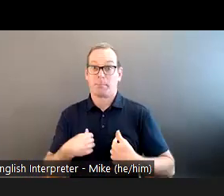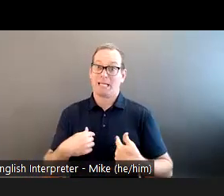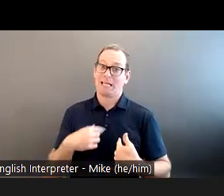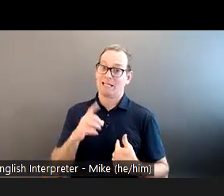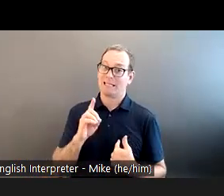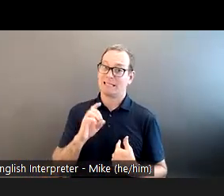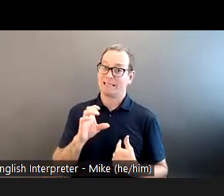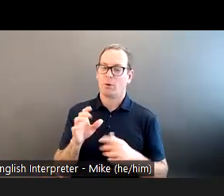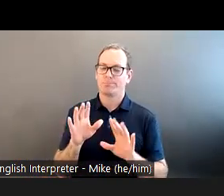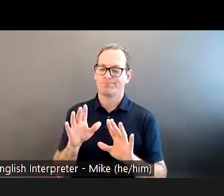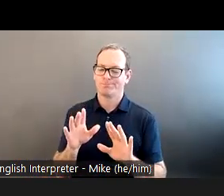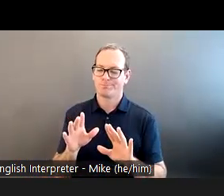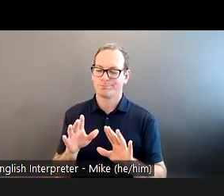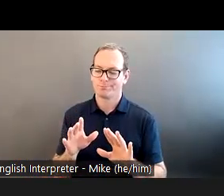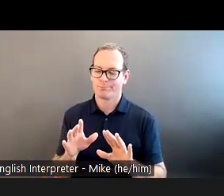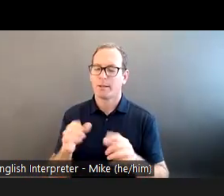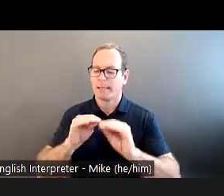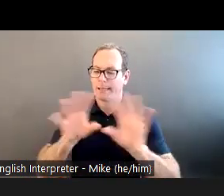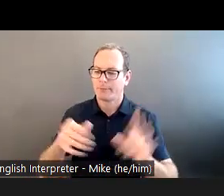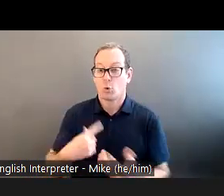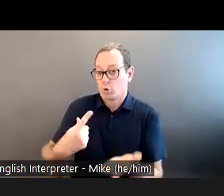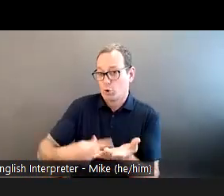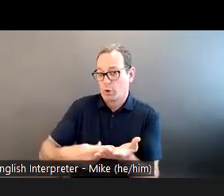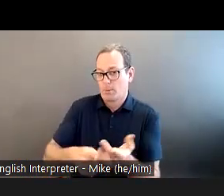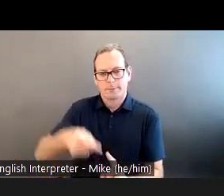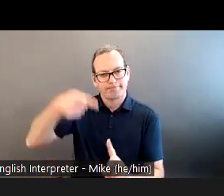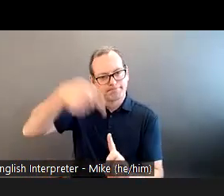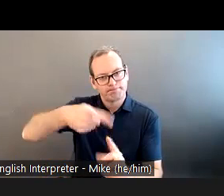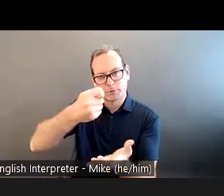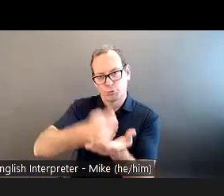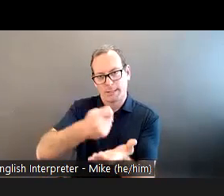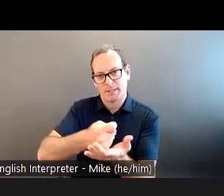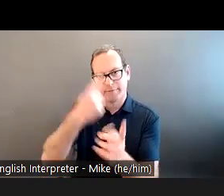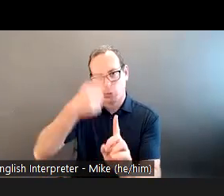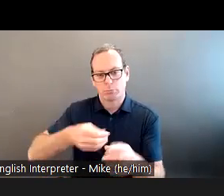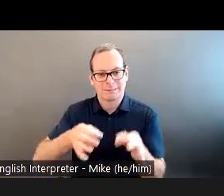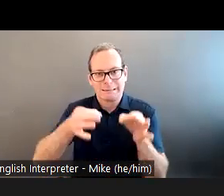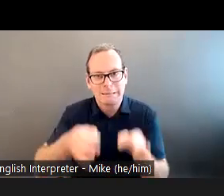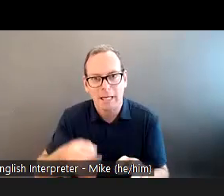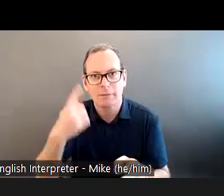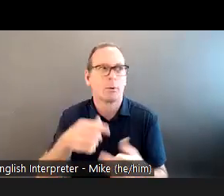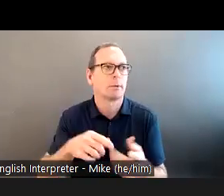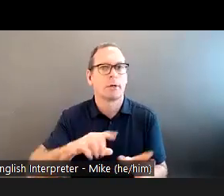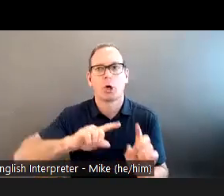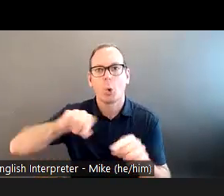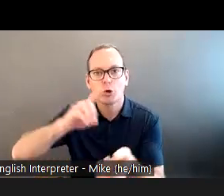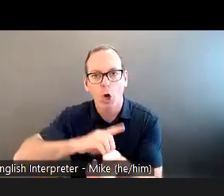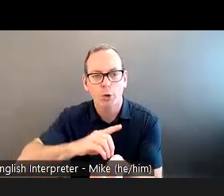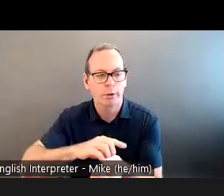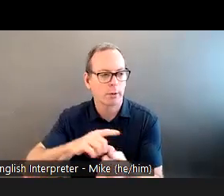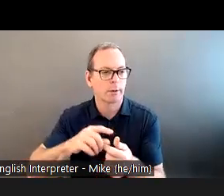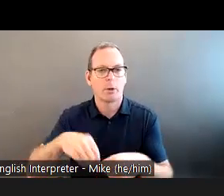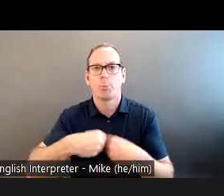about treatment decisions. So I'm talking about going to the doctors. I'm talking about going for an X-ray. I'm talking about medical